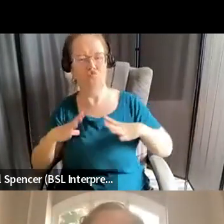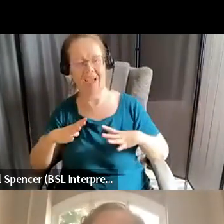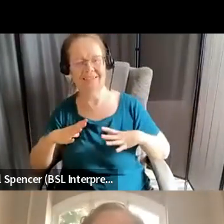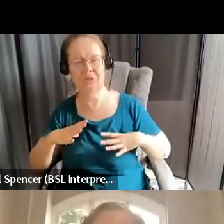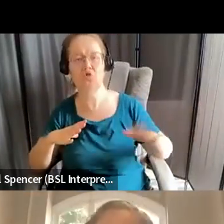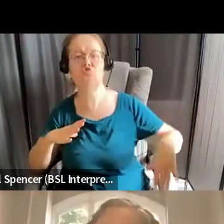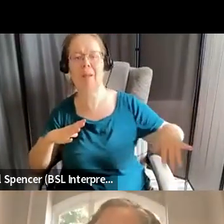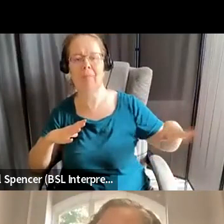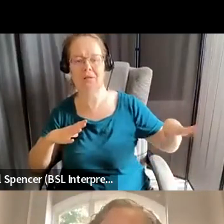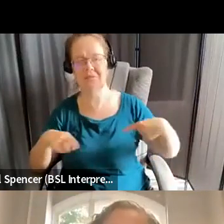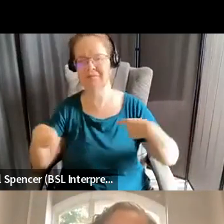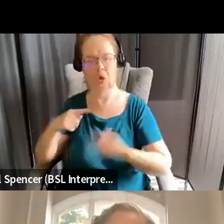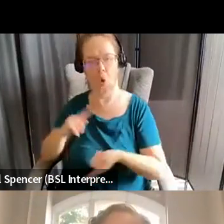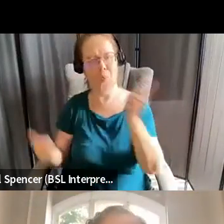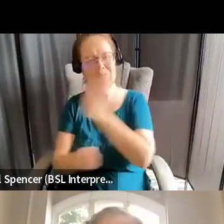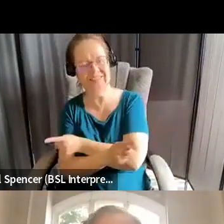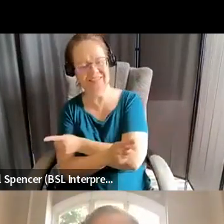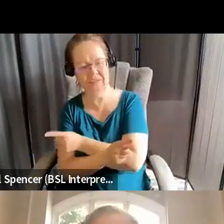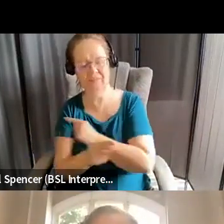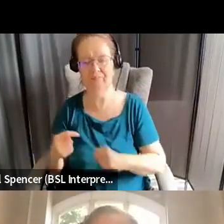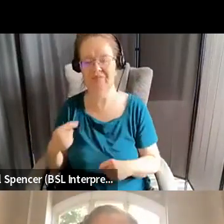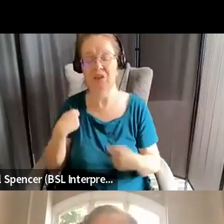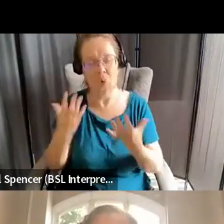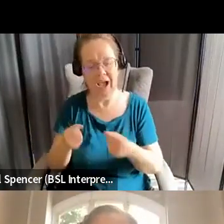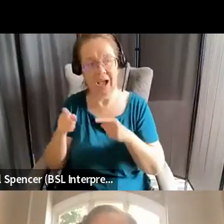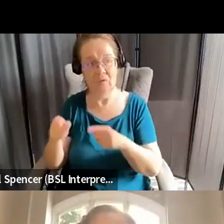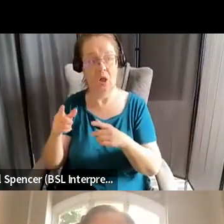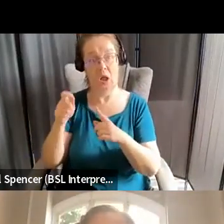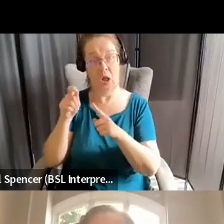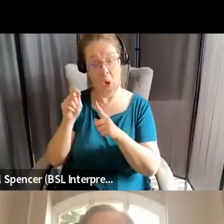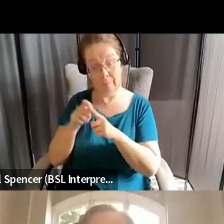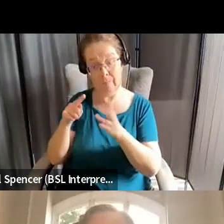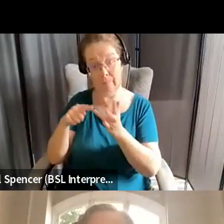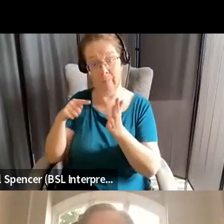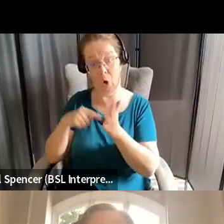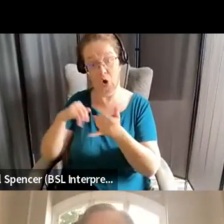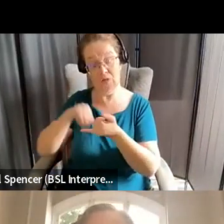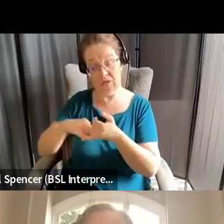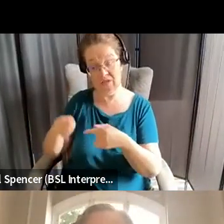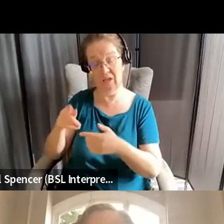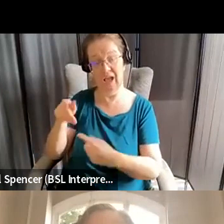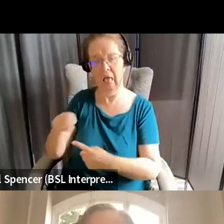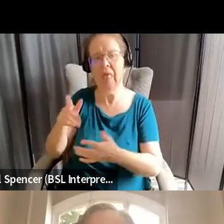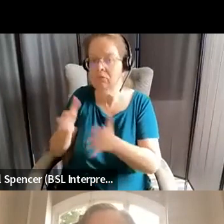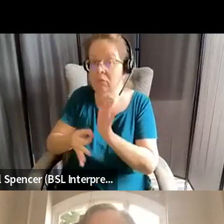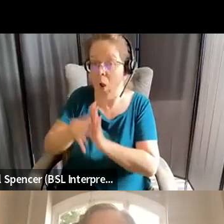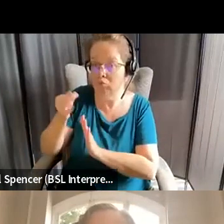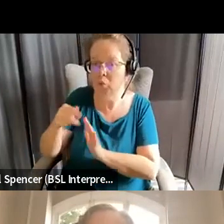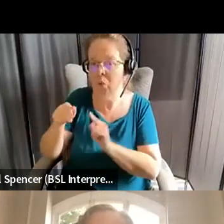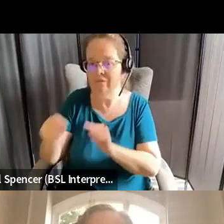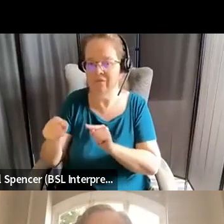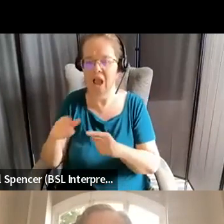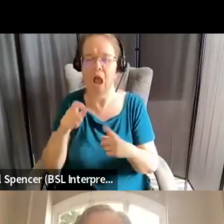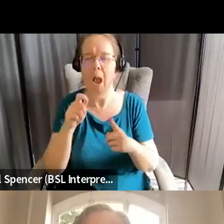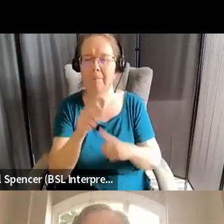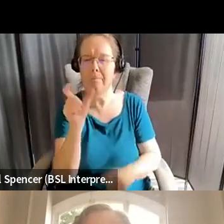both, but the postural or intentional tremors in my hand are much better. Password masking